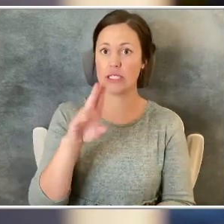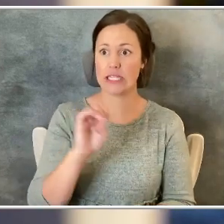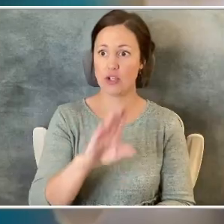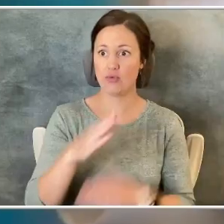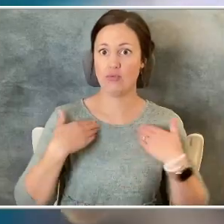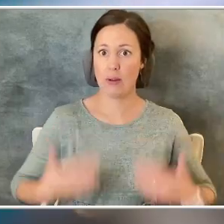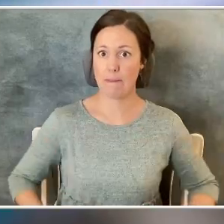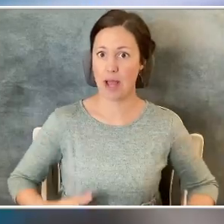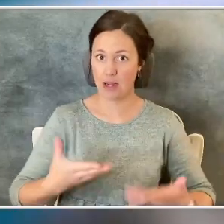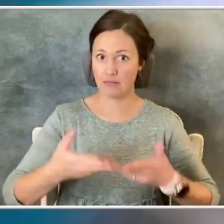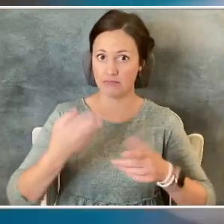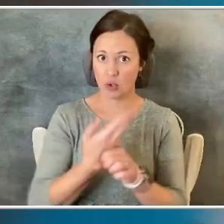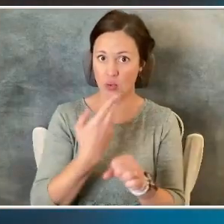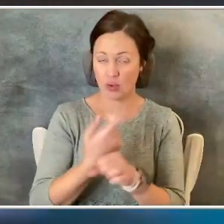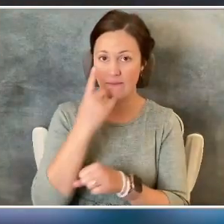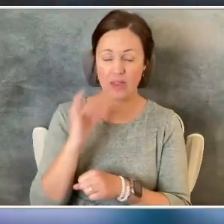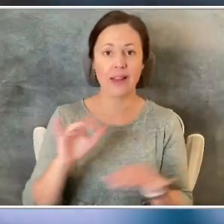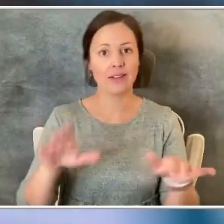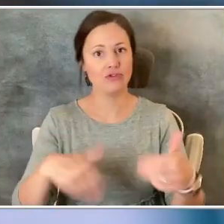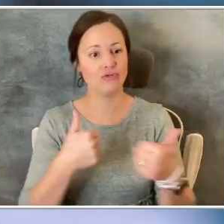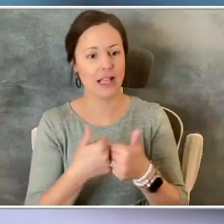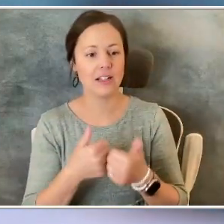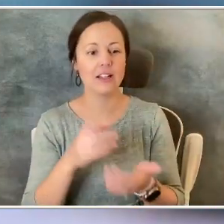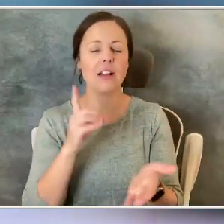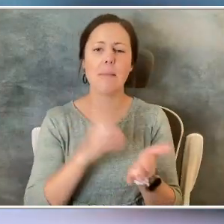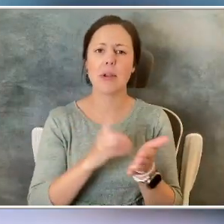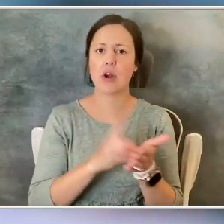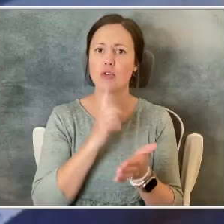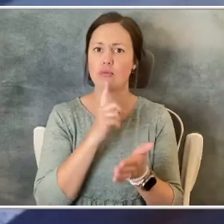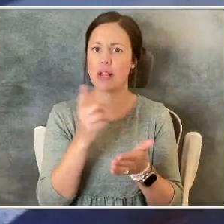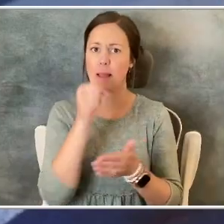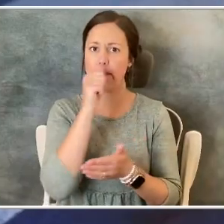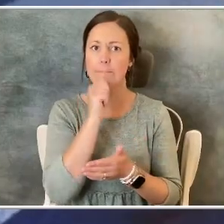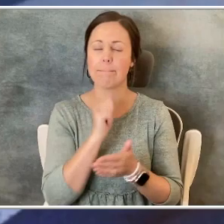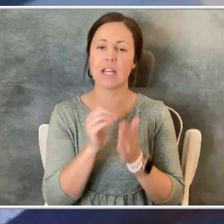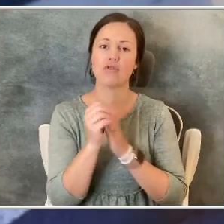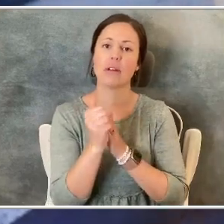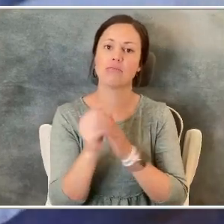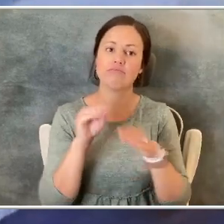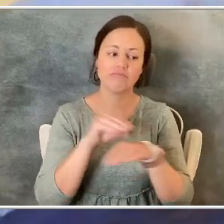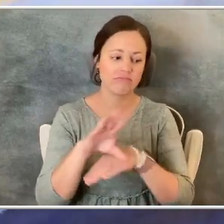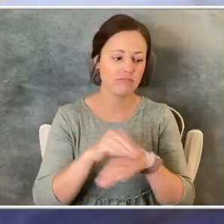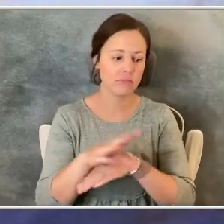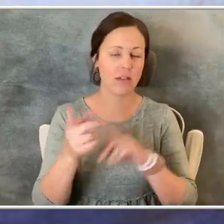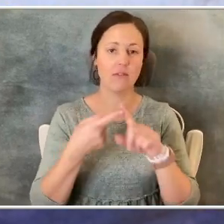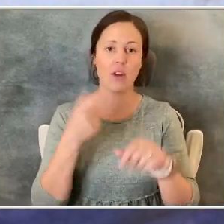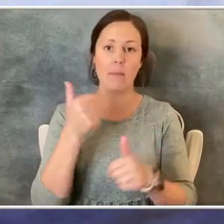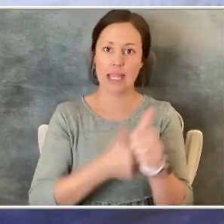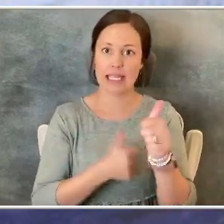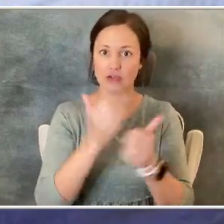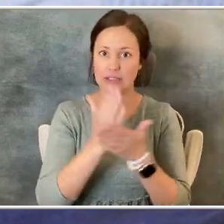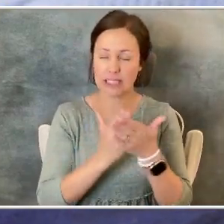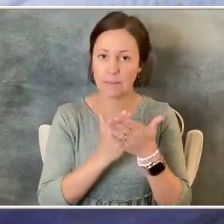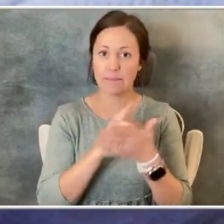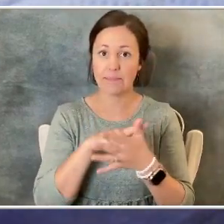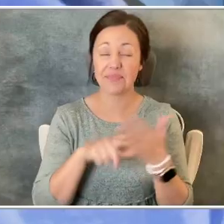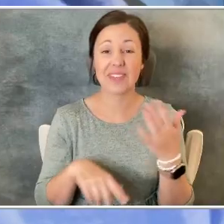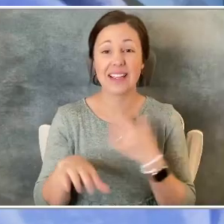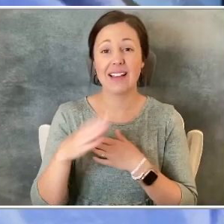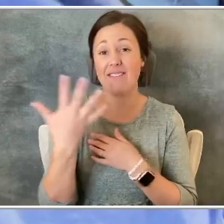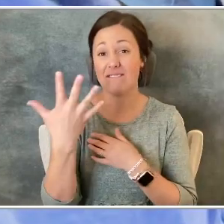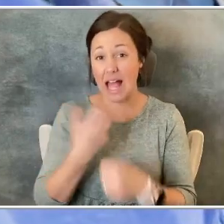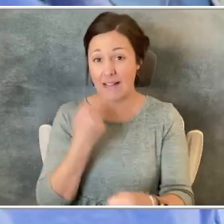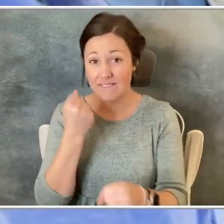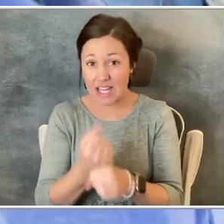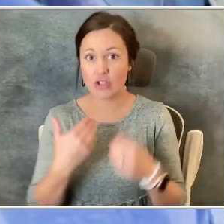challenges. Dr. Holding patiently guided Wendy through each step. 10 outpatient surgeries over 5 years.